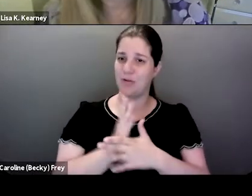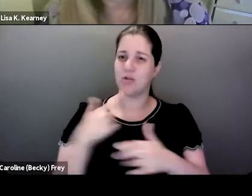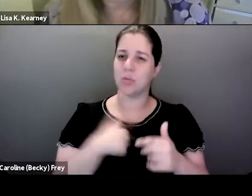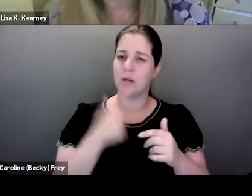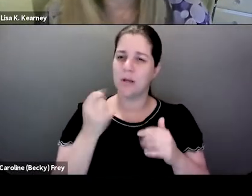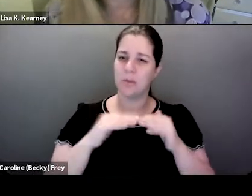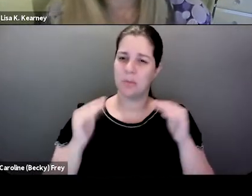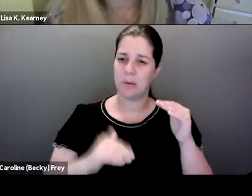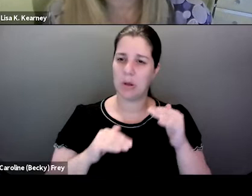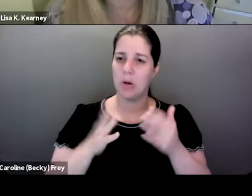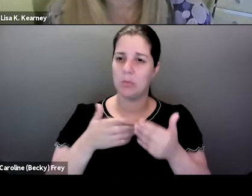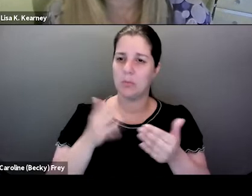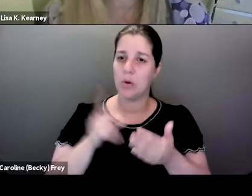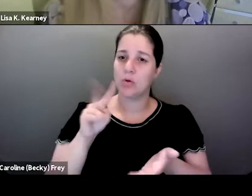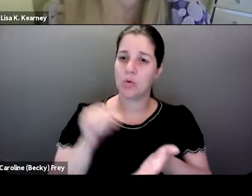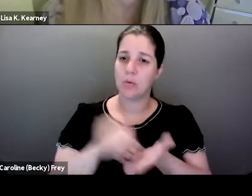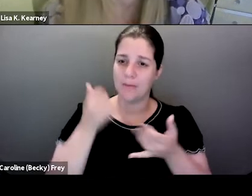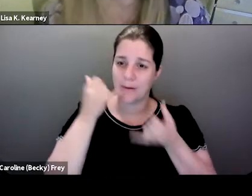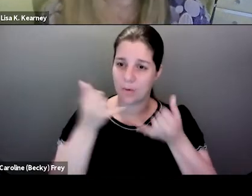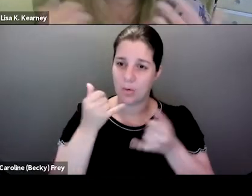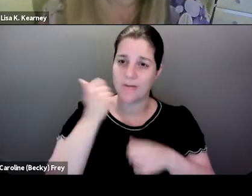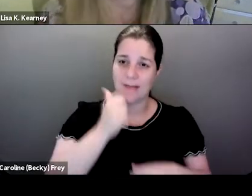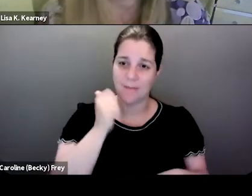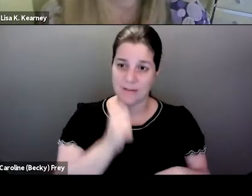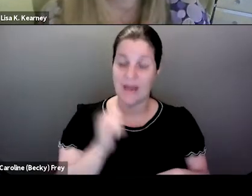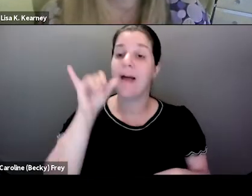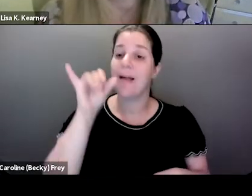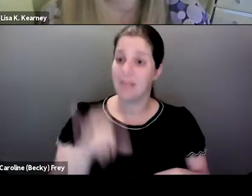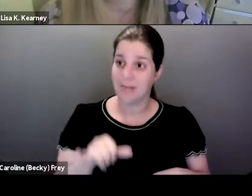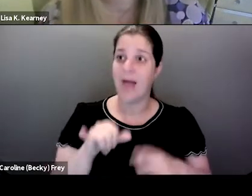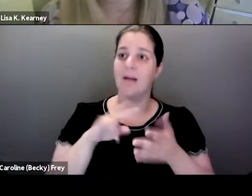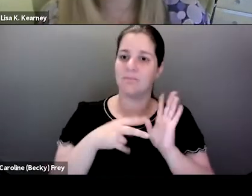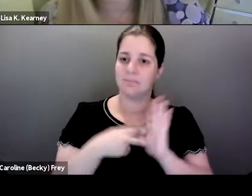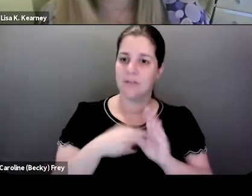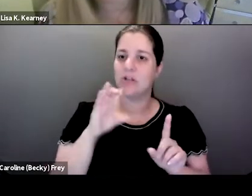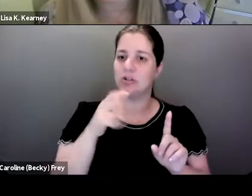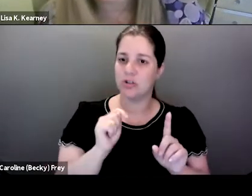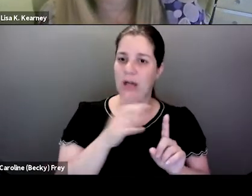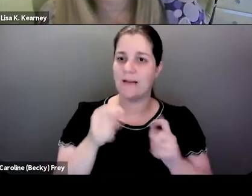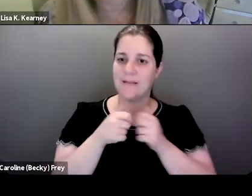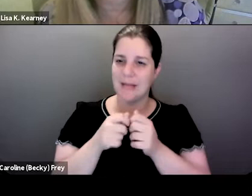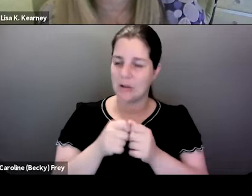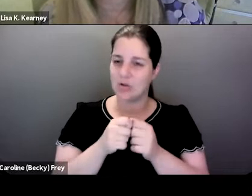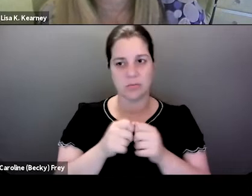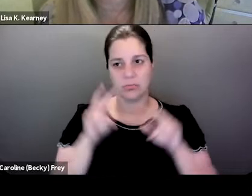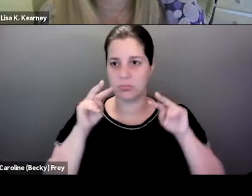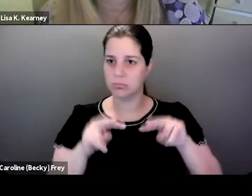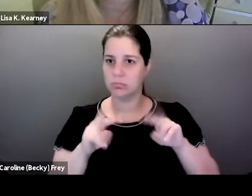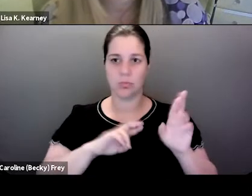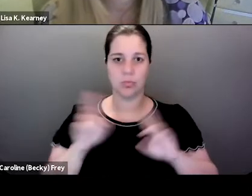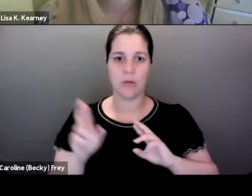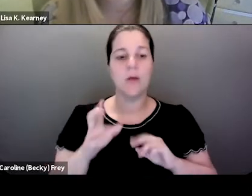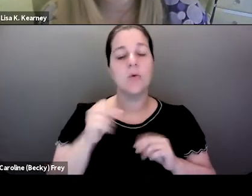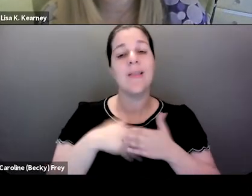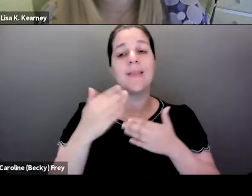about 2,000 calls per day, and that's a chat and text are on top of that. So next slide, I wanted to talk with you about